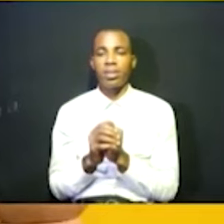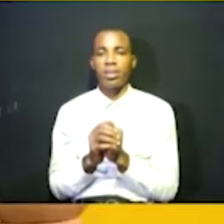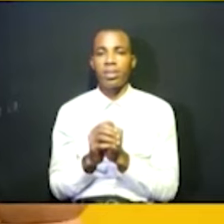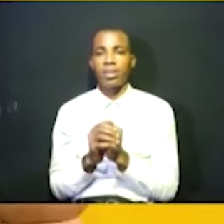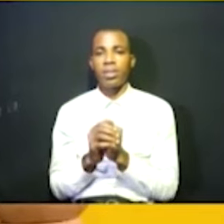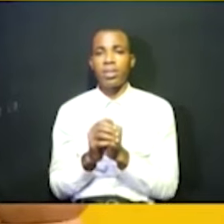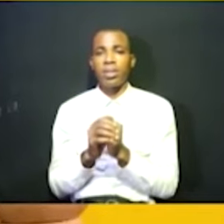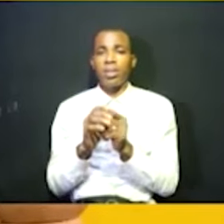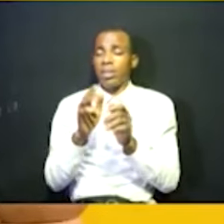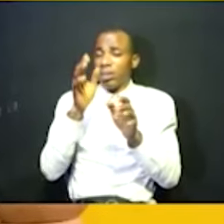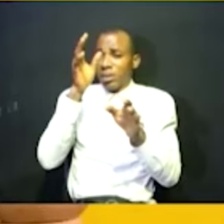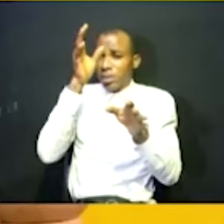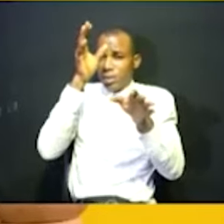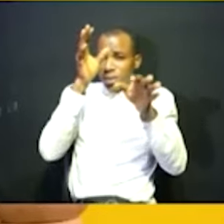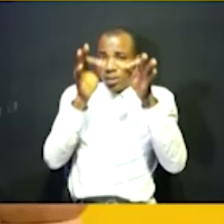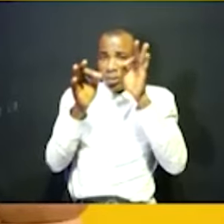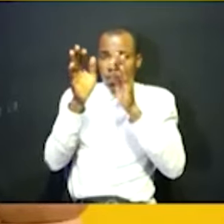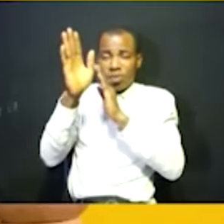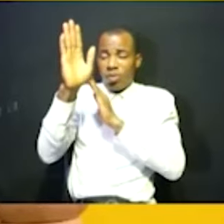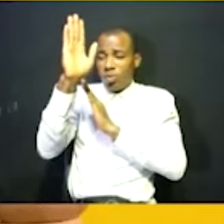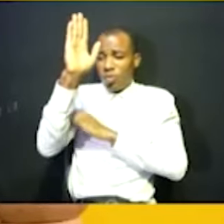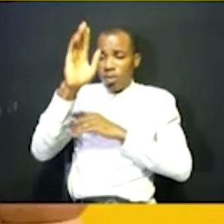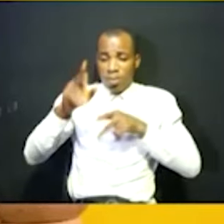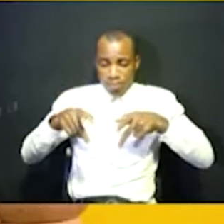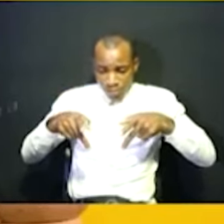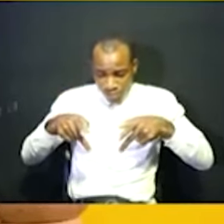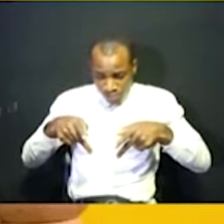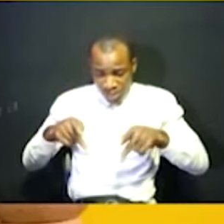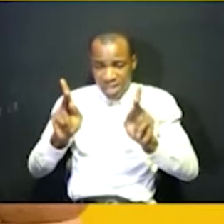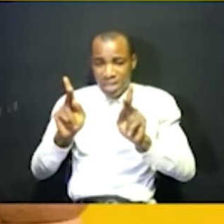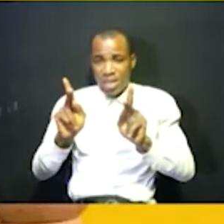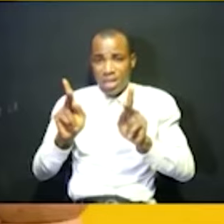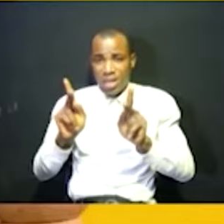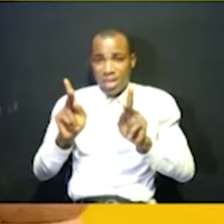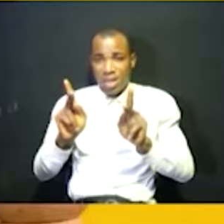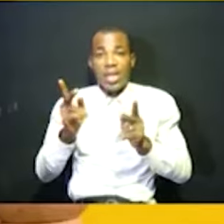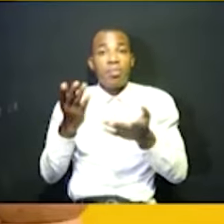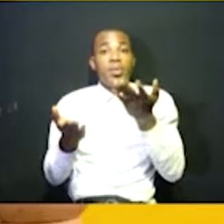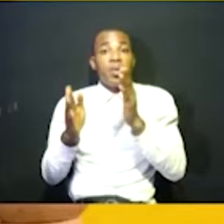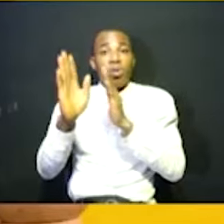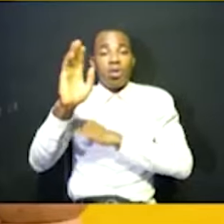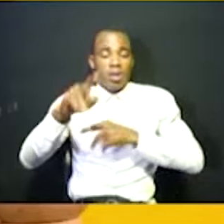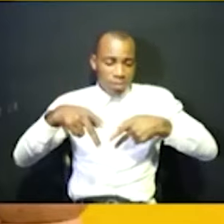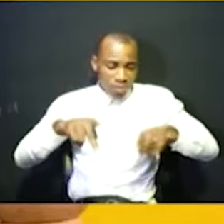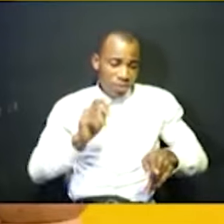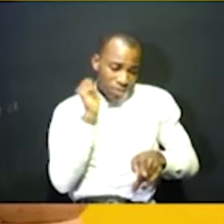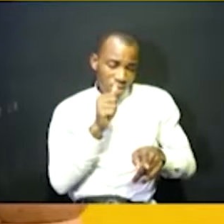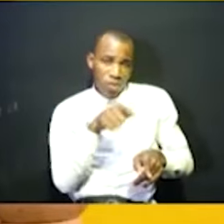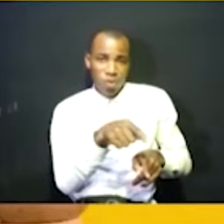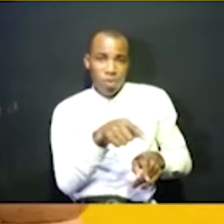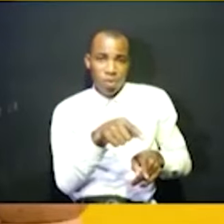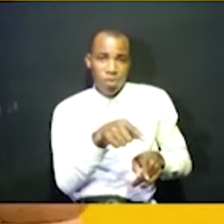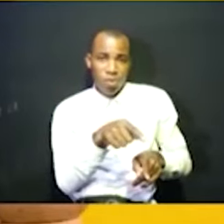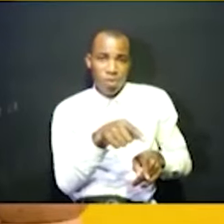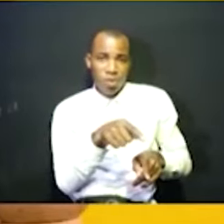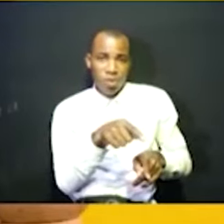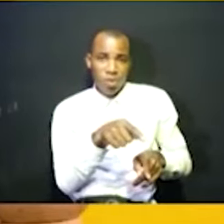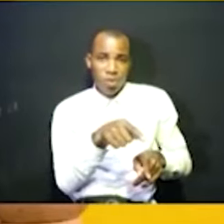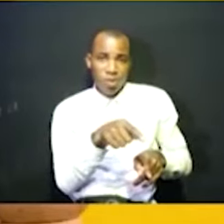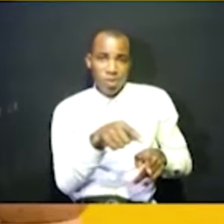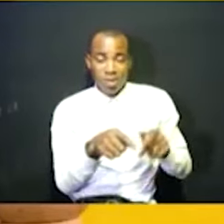grant an opportunity to this university lady to watch your